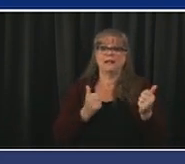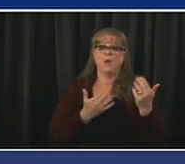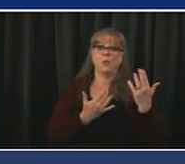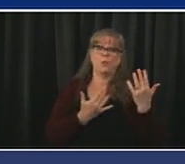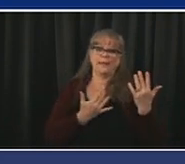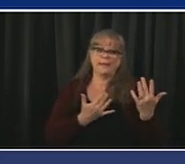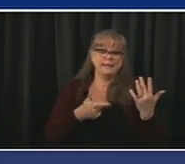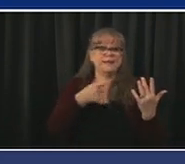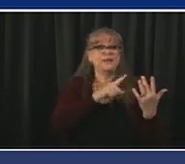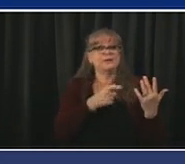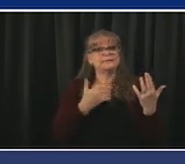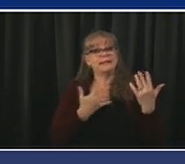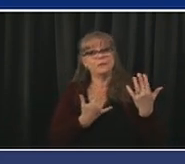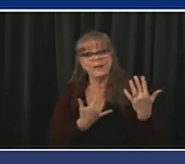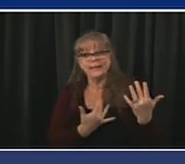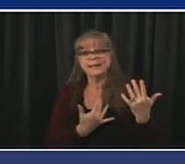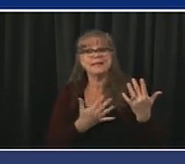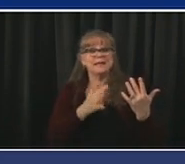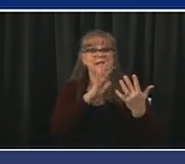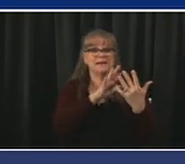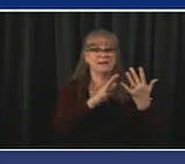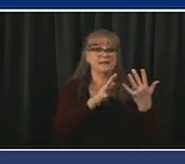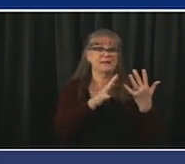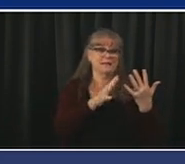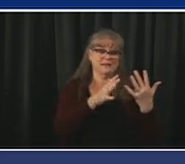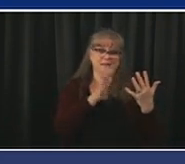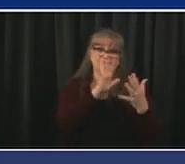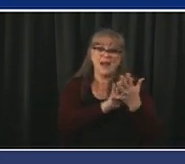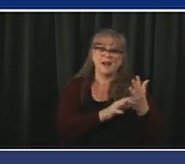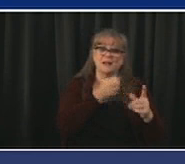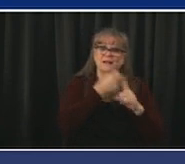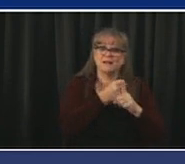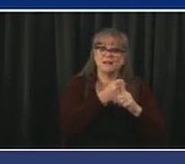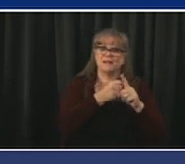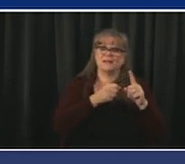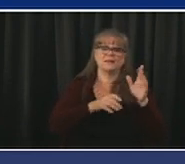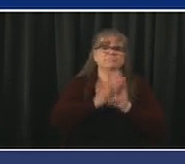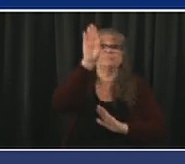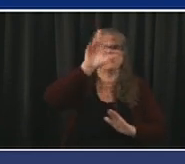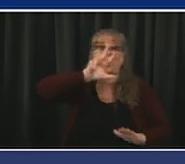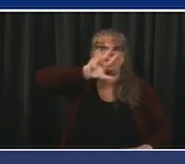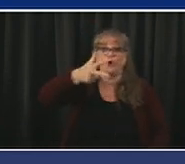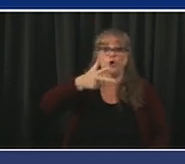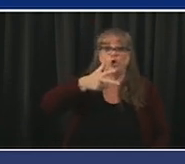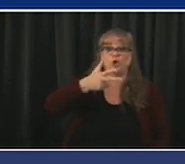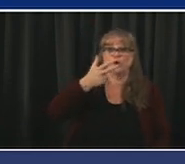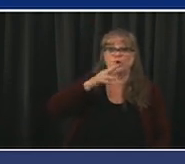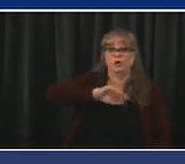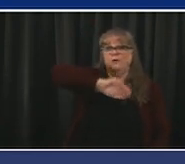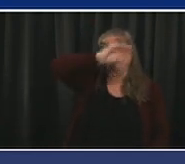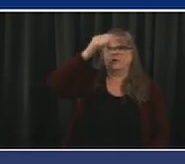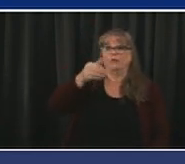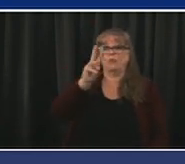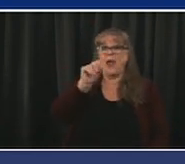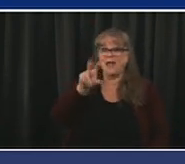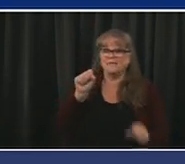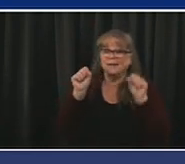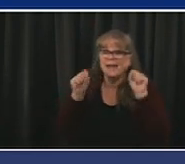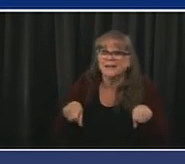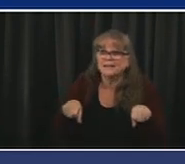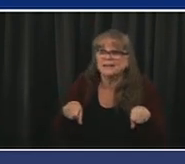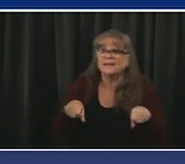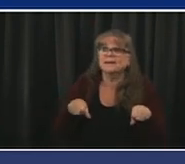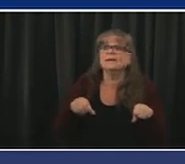state. Okay? So we need to get that number will rapidly decrease over time. But at this moment in